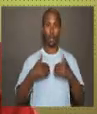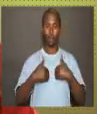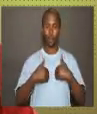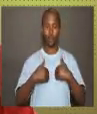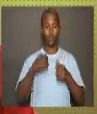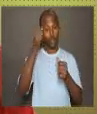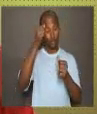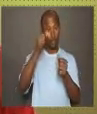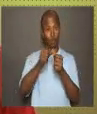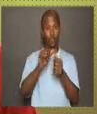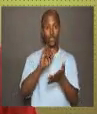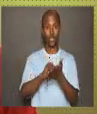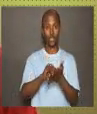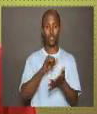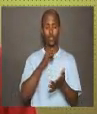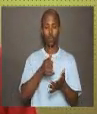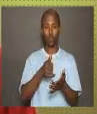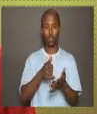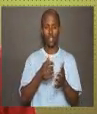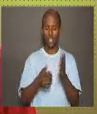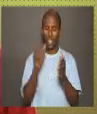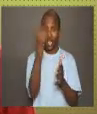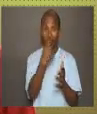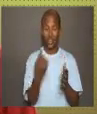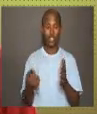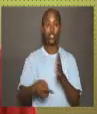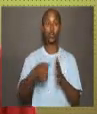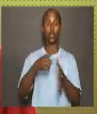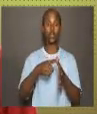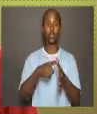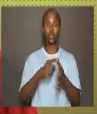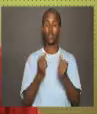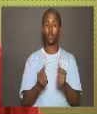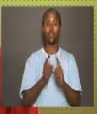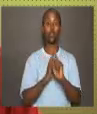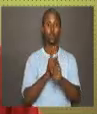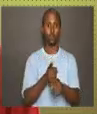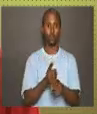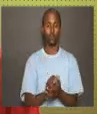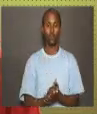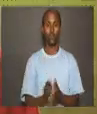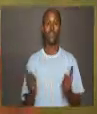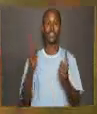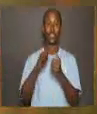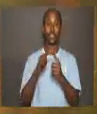have been reminded that not every sequence can be solved.